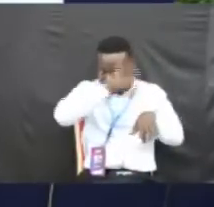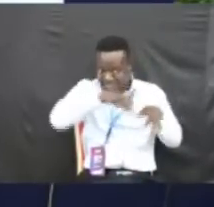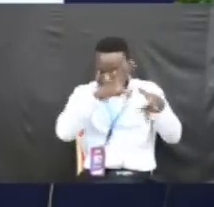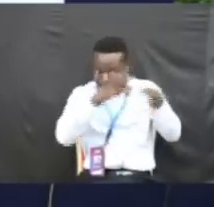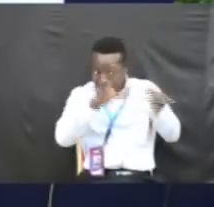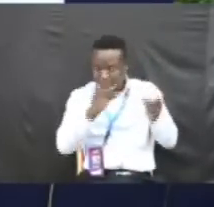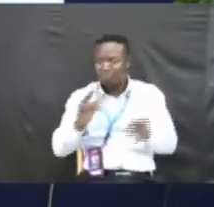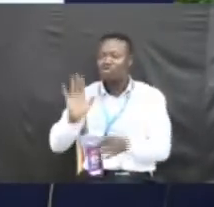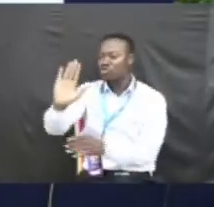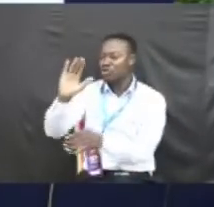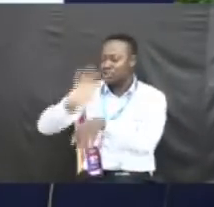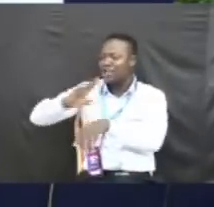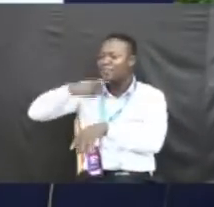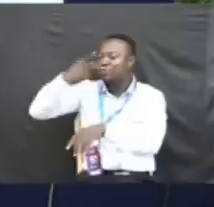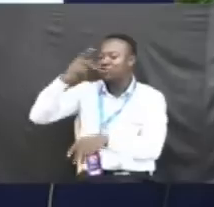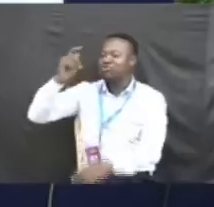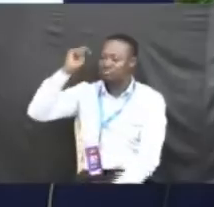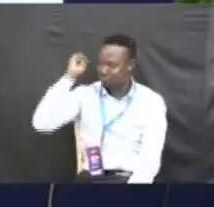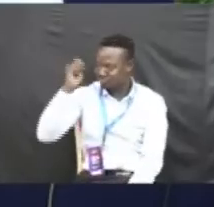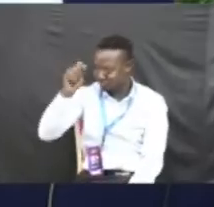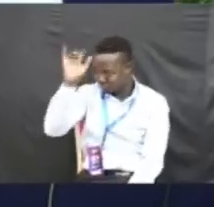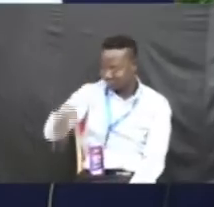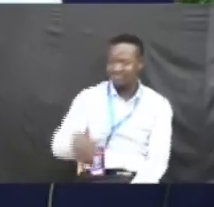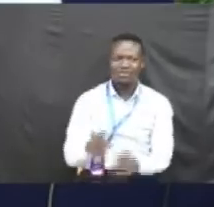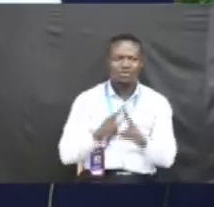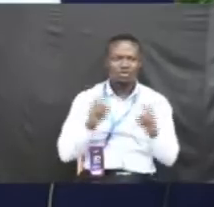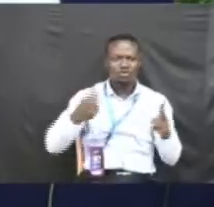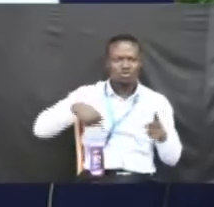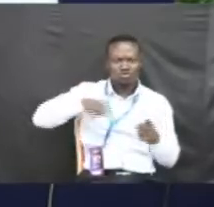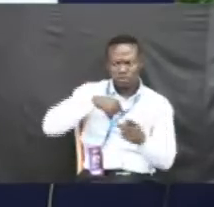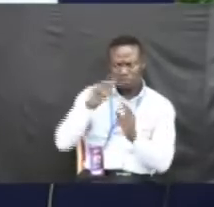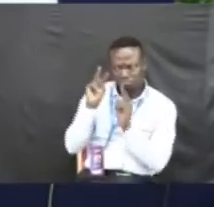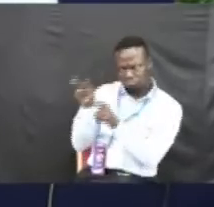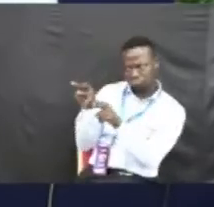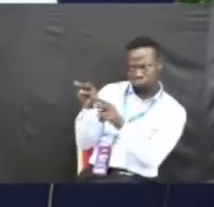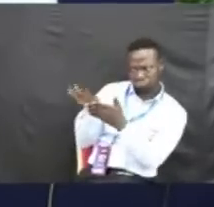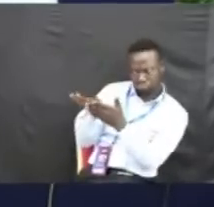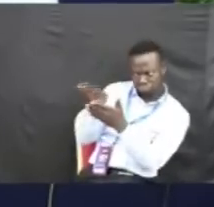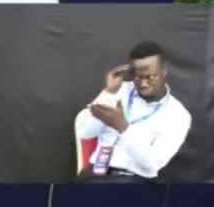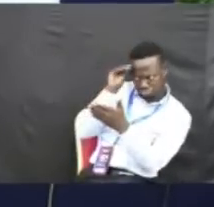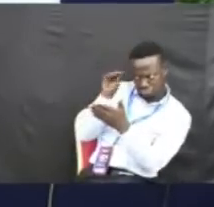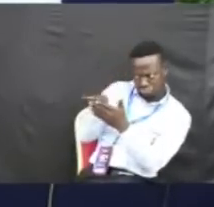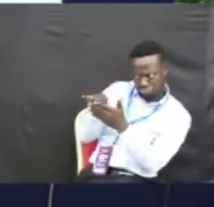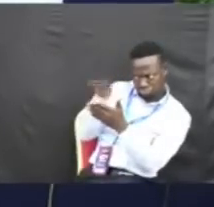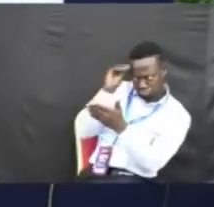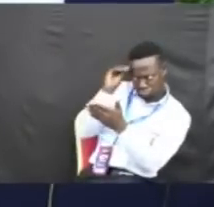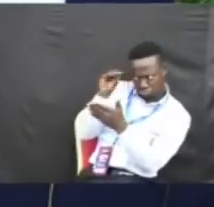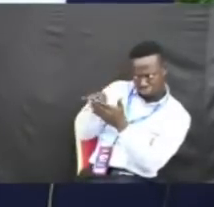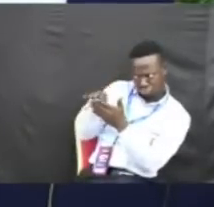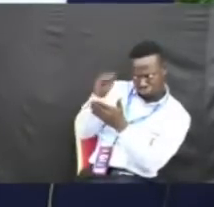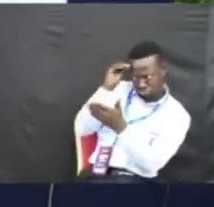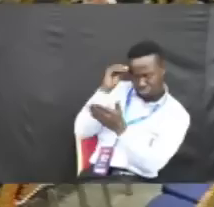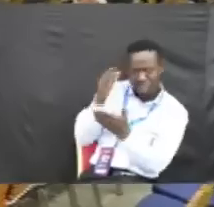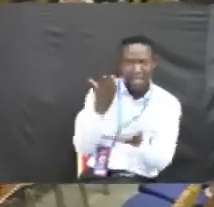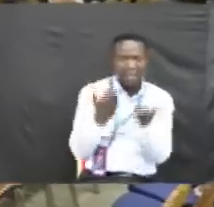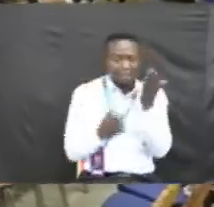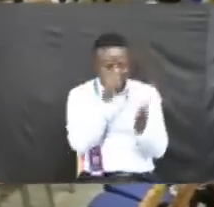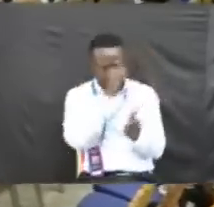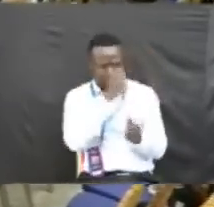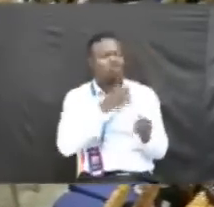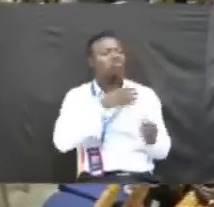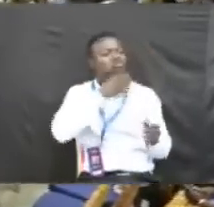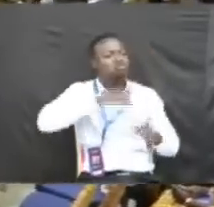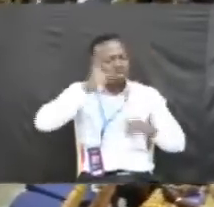that. And so we are learning lessons from you. Although we might be older, but we are